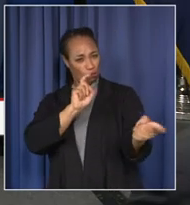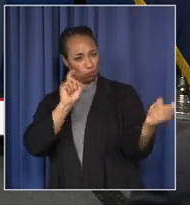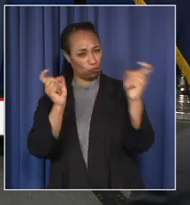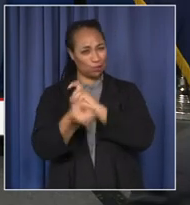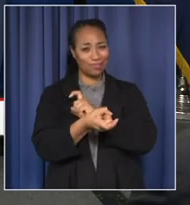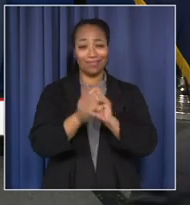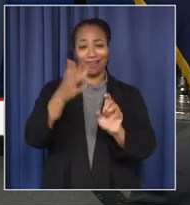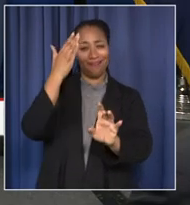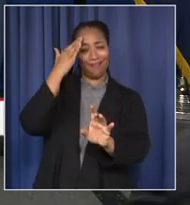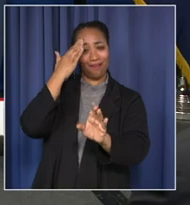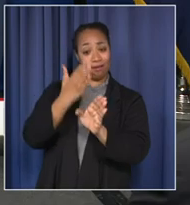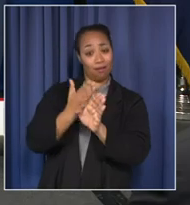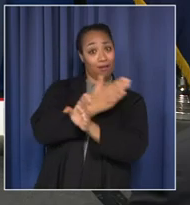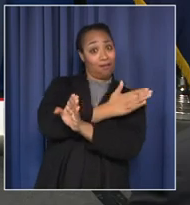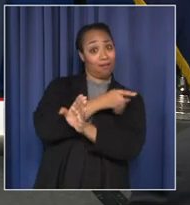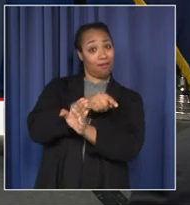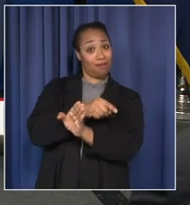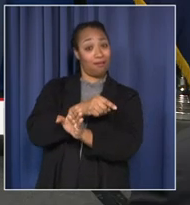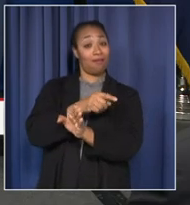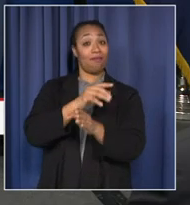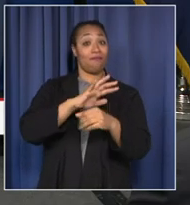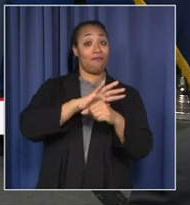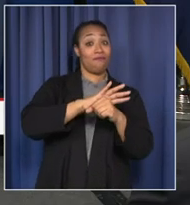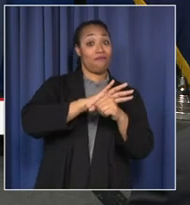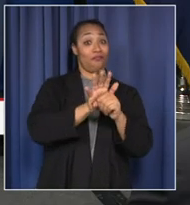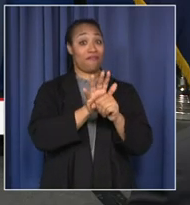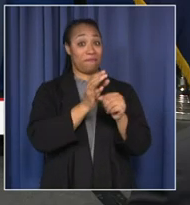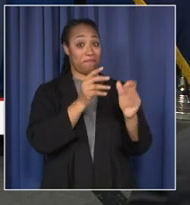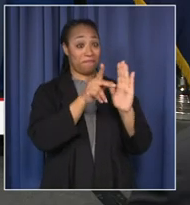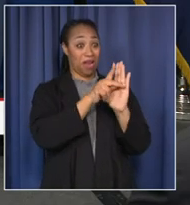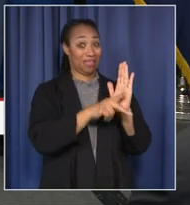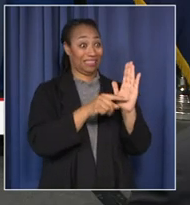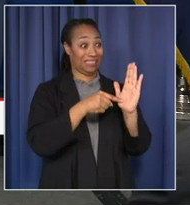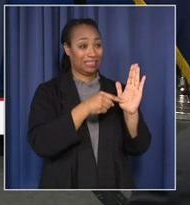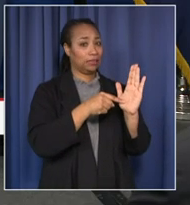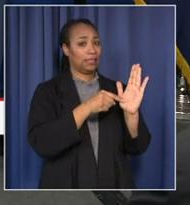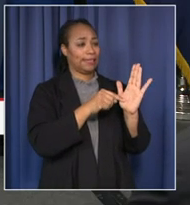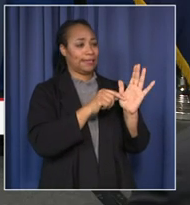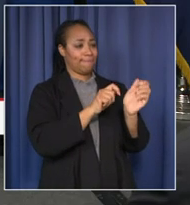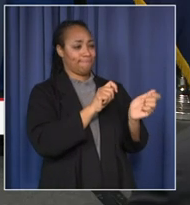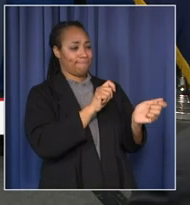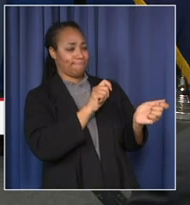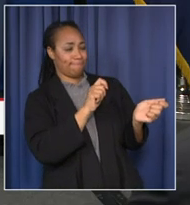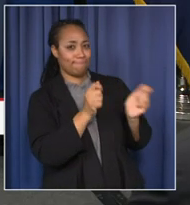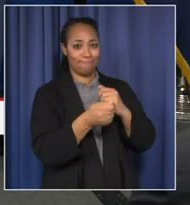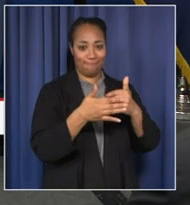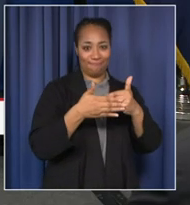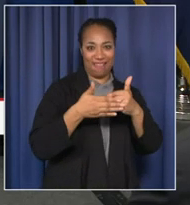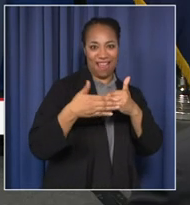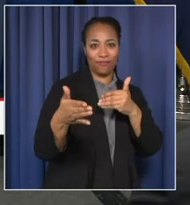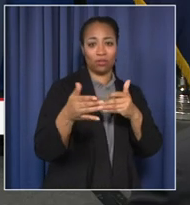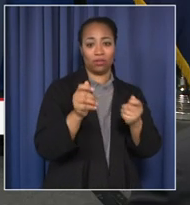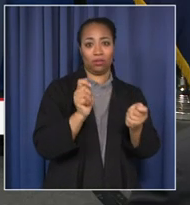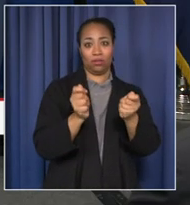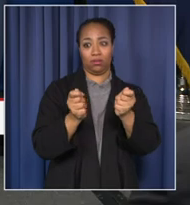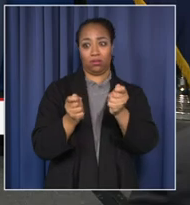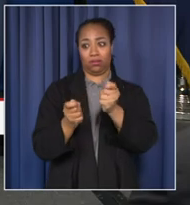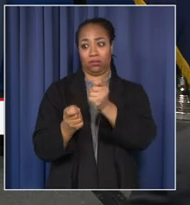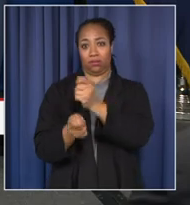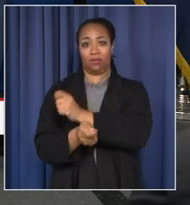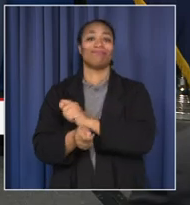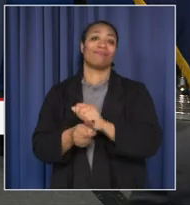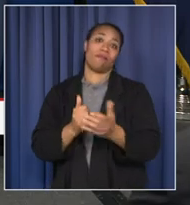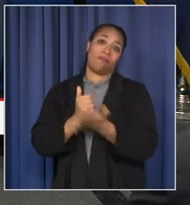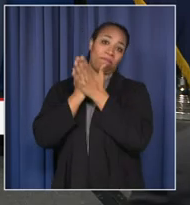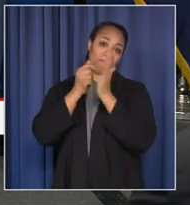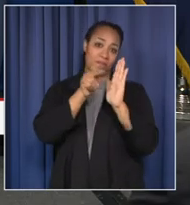very fragile balance of a public safety ecosystem in Washington. We worked with the council to really